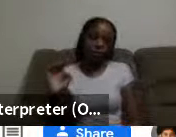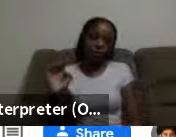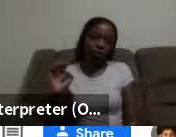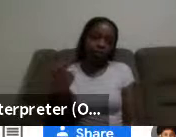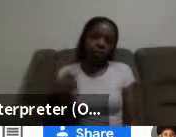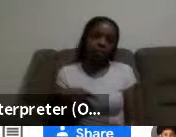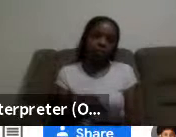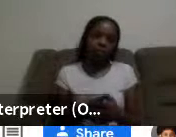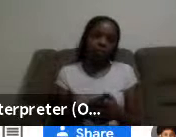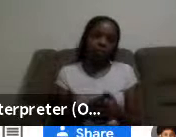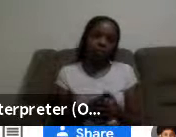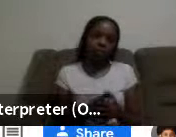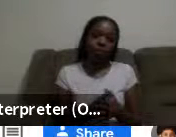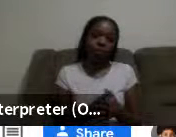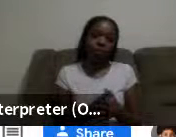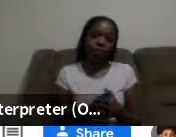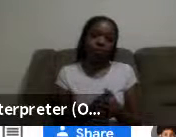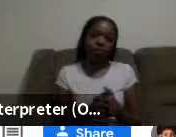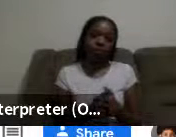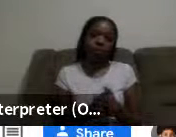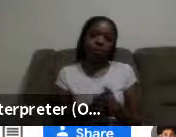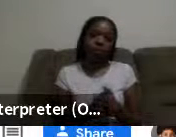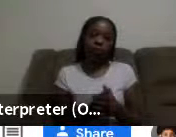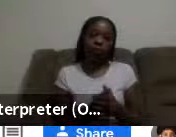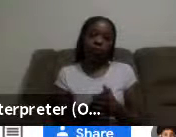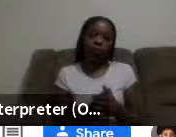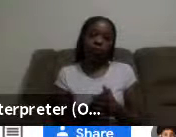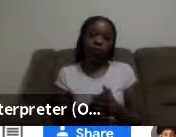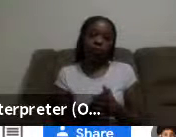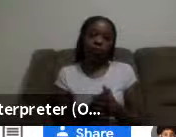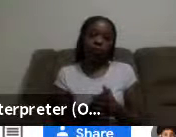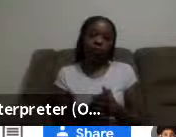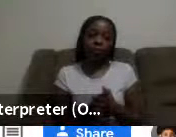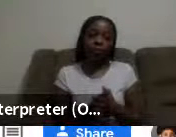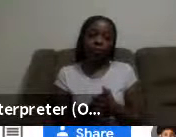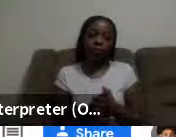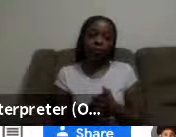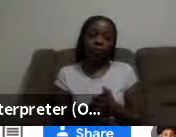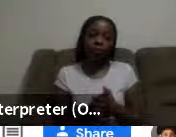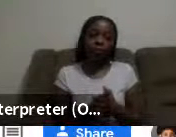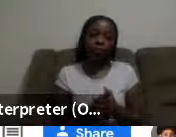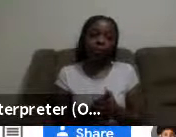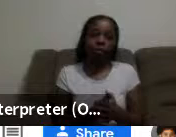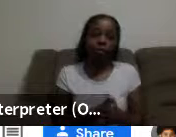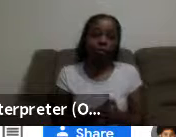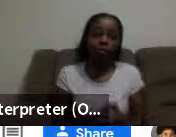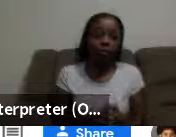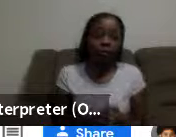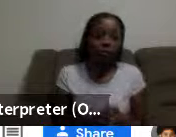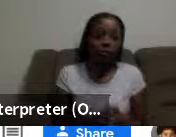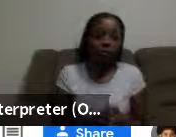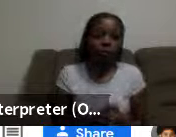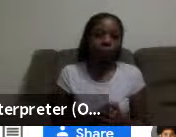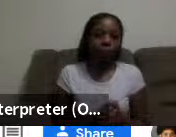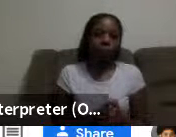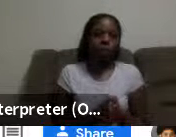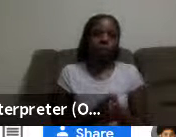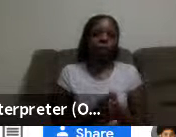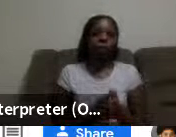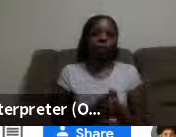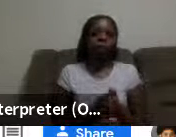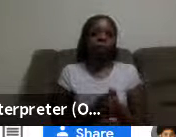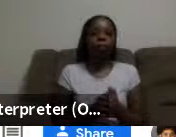procedures that pertain to moving to this structure. When consulting with Peyton, she expressed